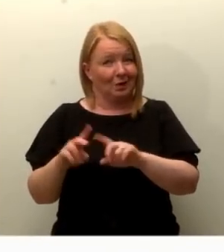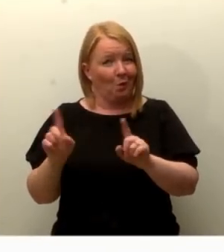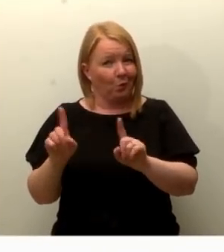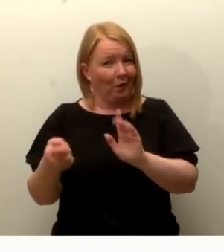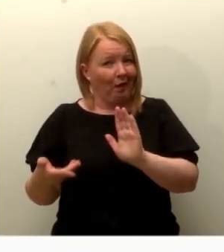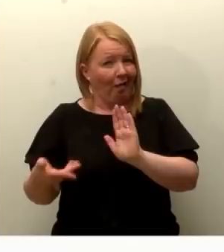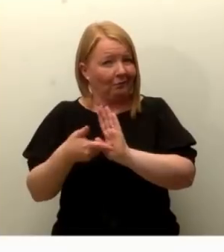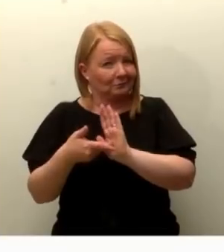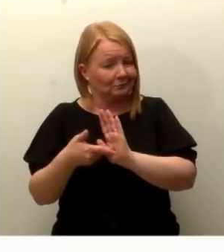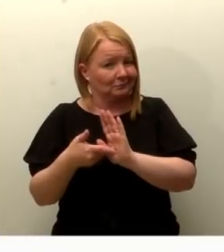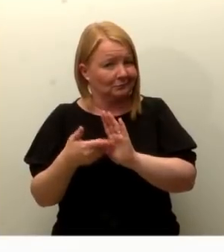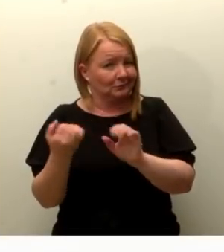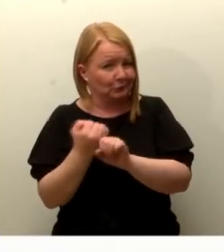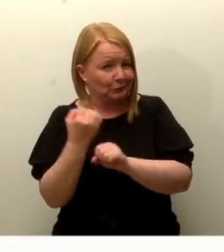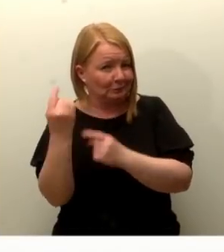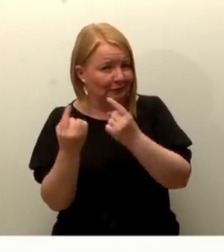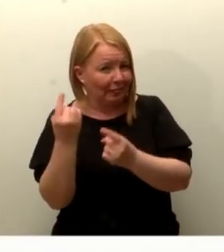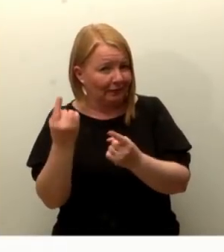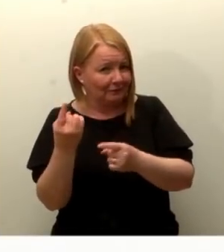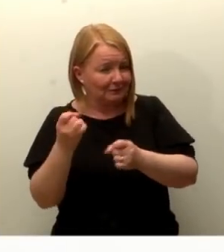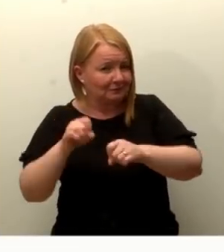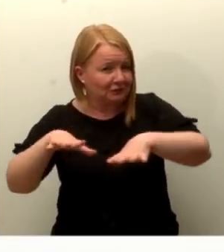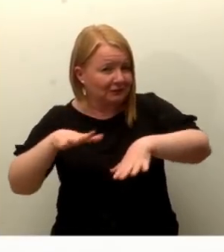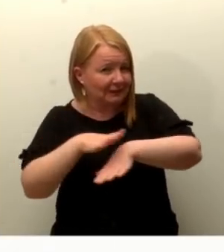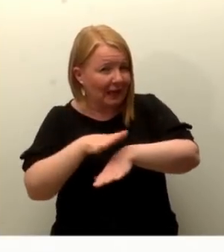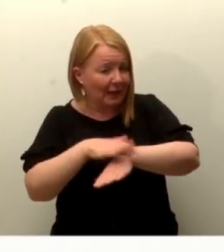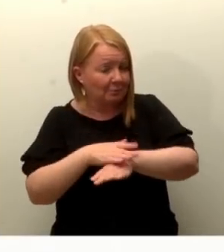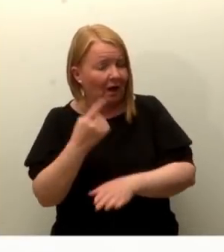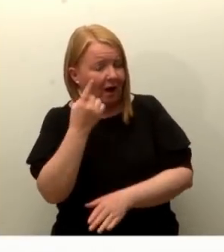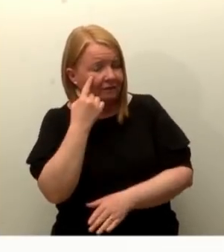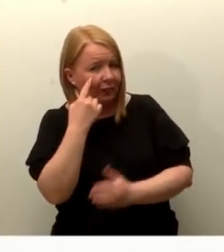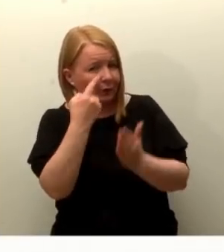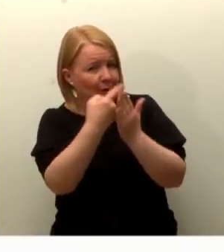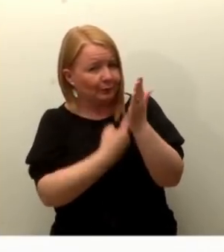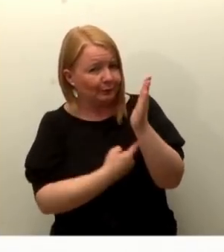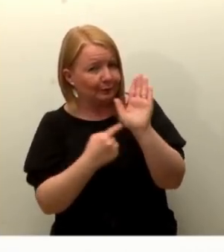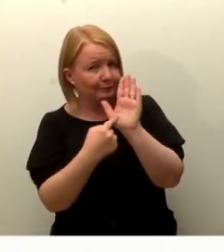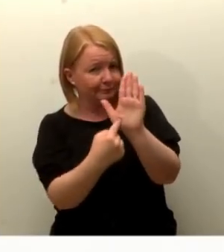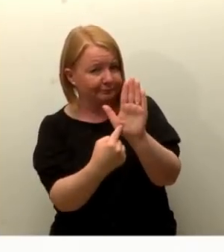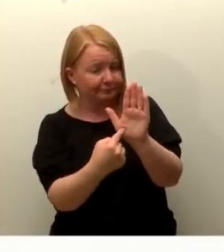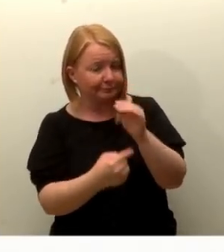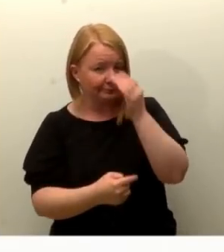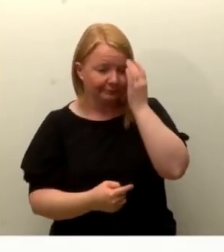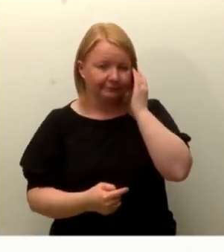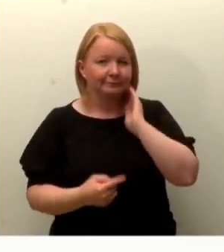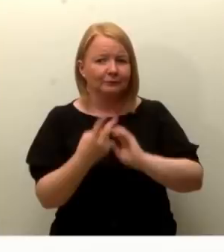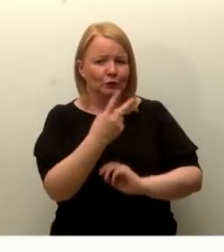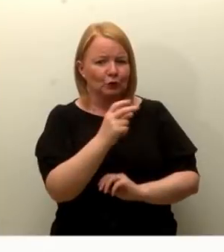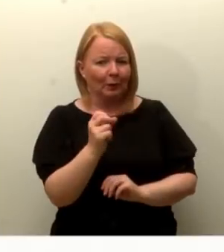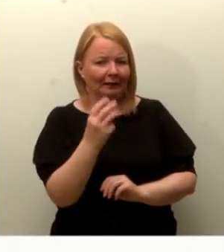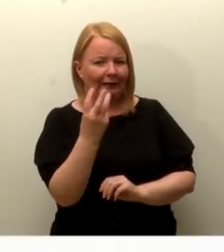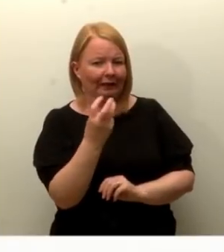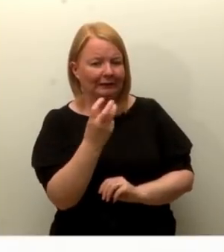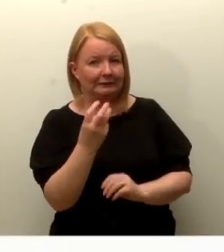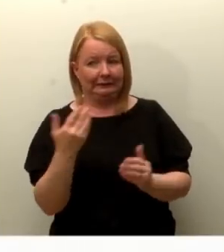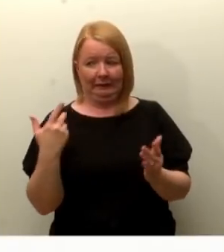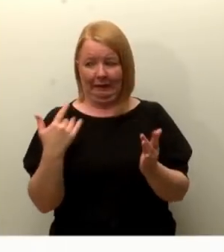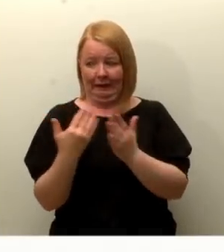does Parag do in his spare time? Let us see a few of his commitments between 2013 and